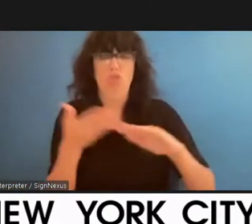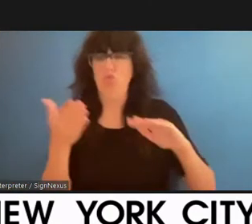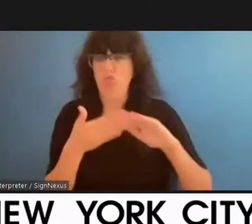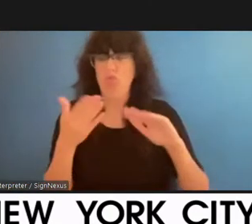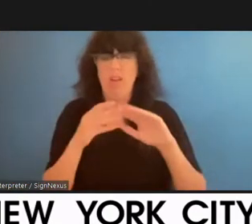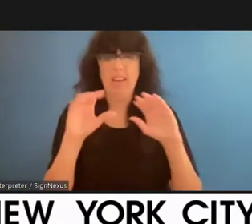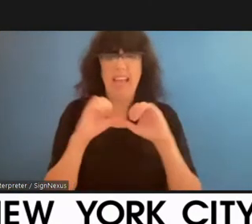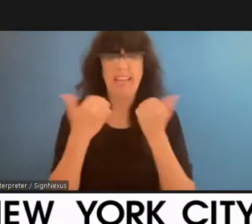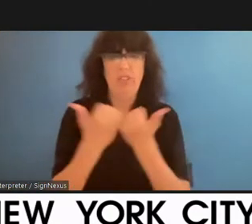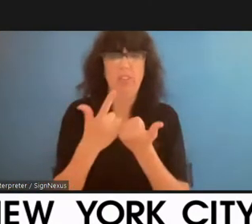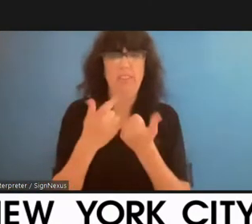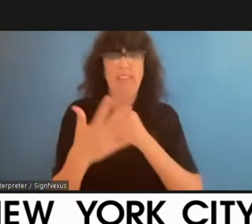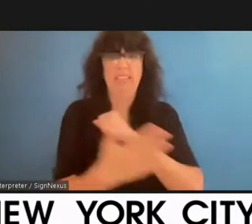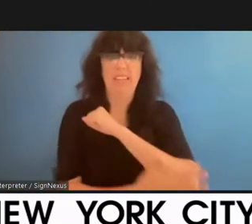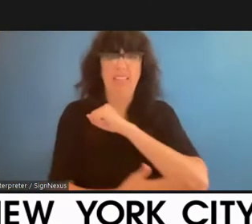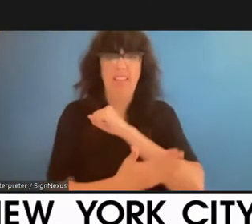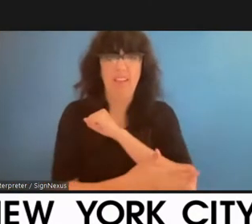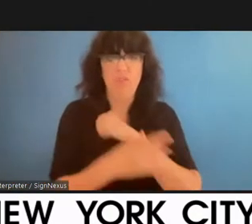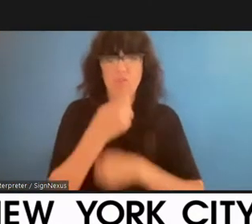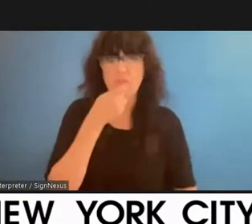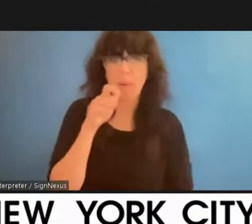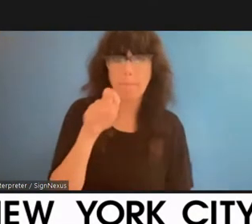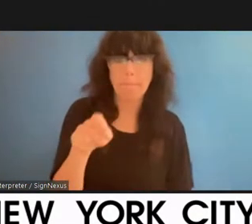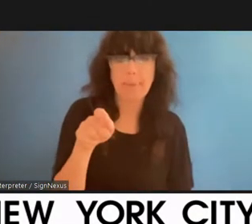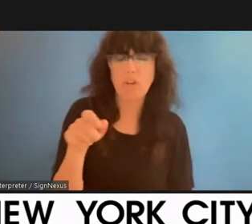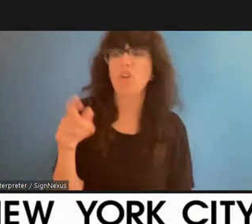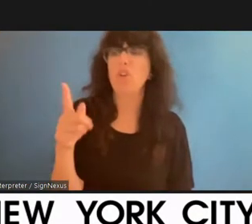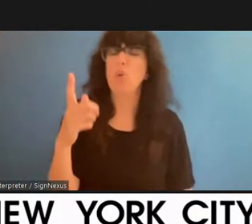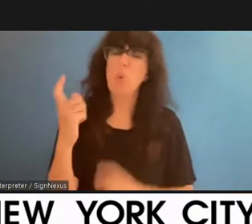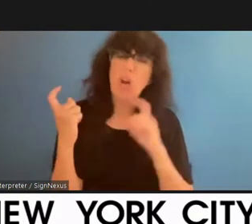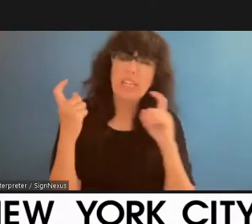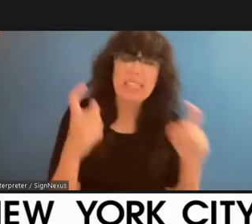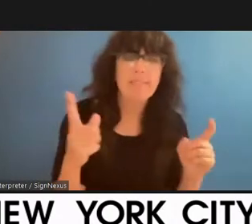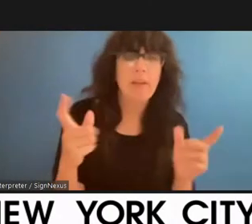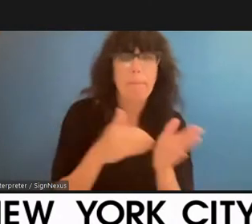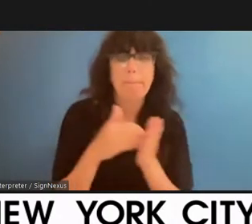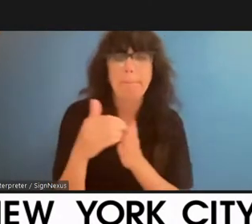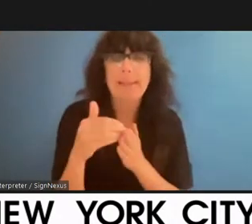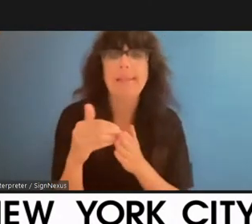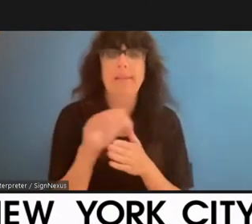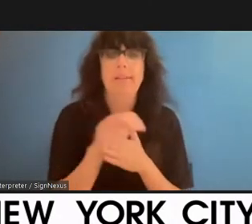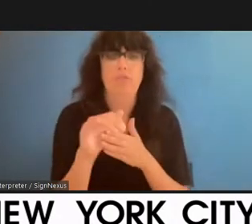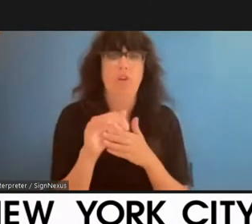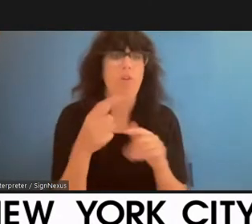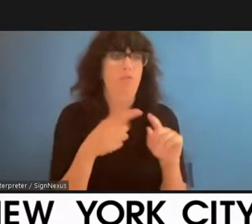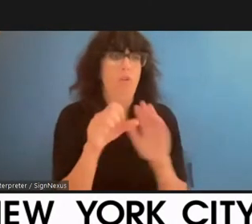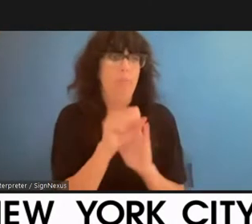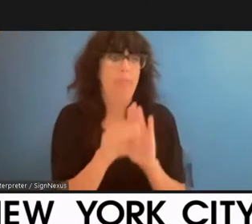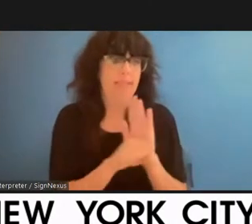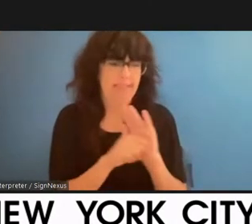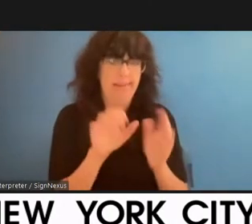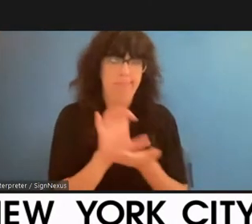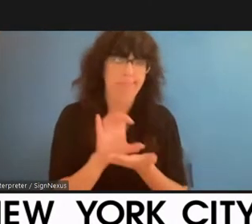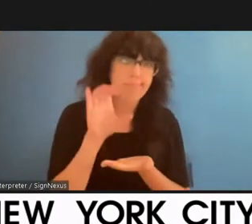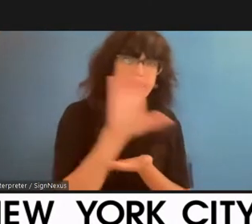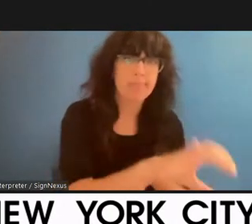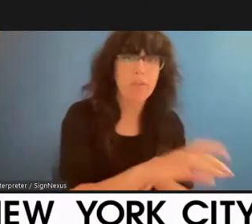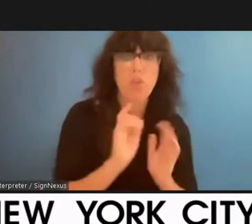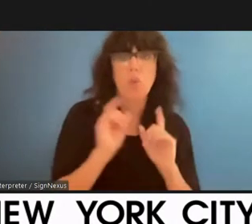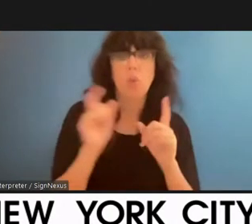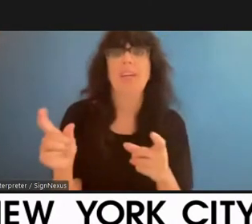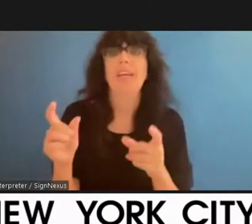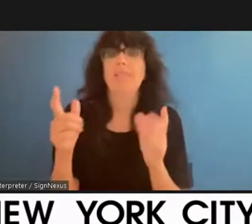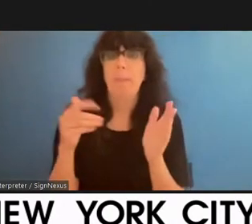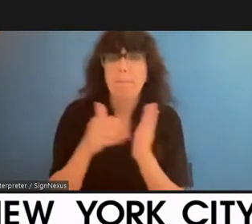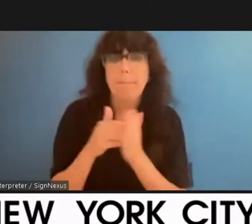dollars every year you're given billions of dollars by the state you were given billions in a federal bailout